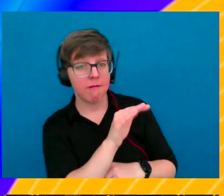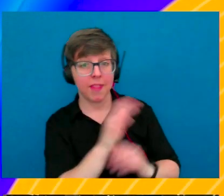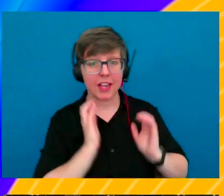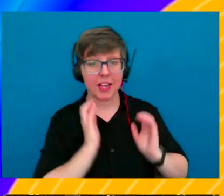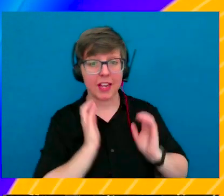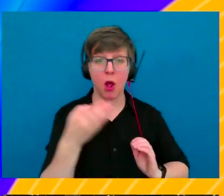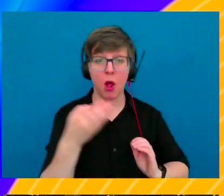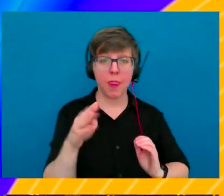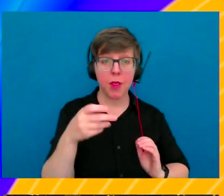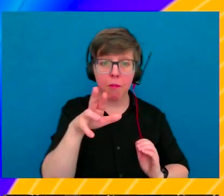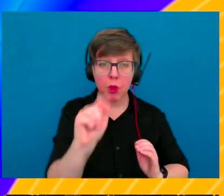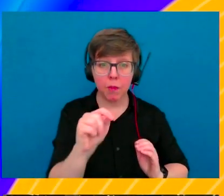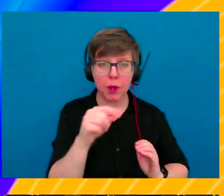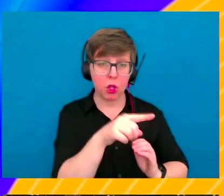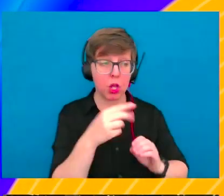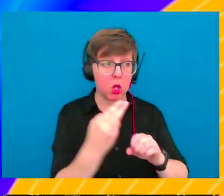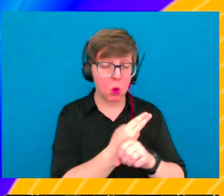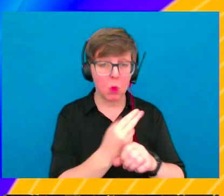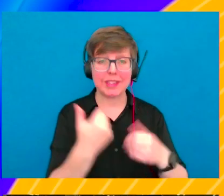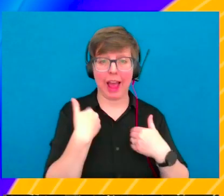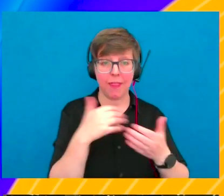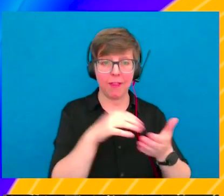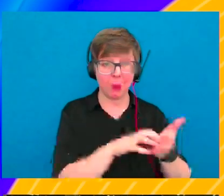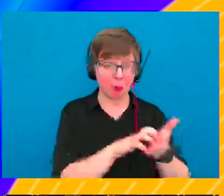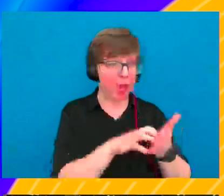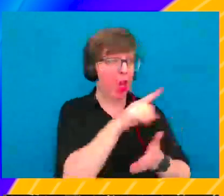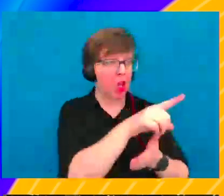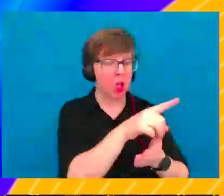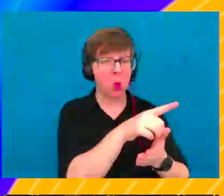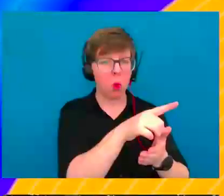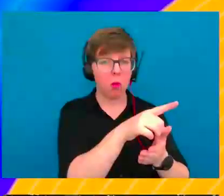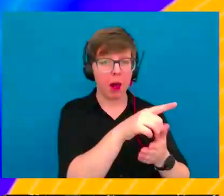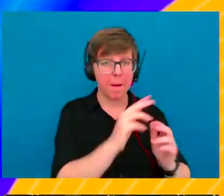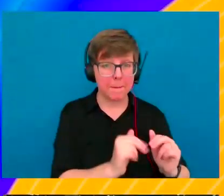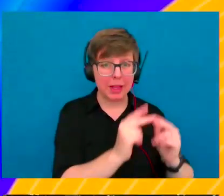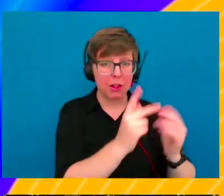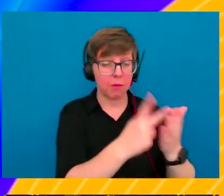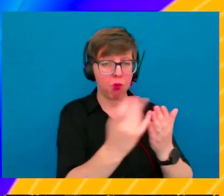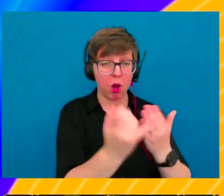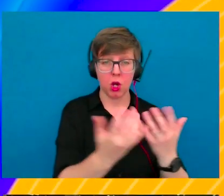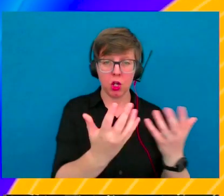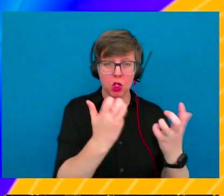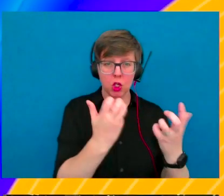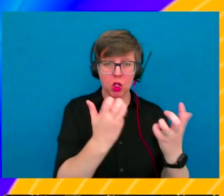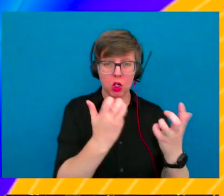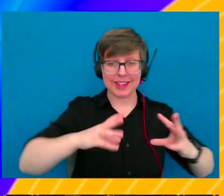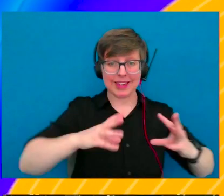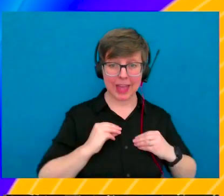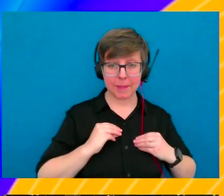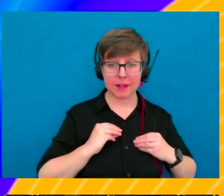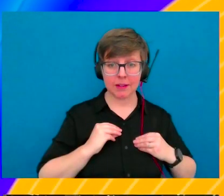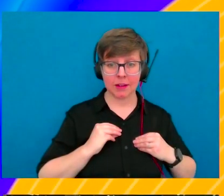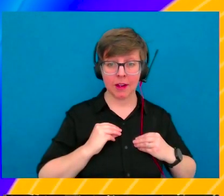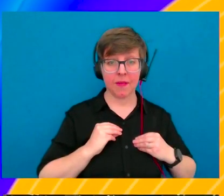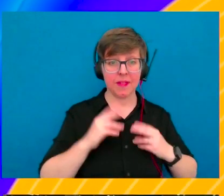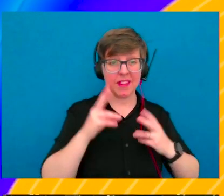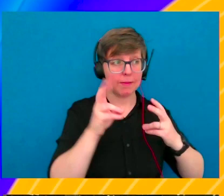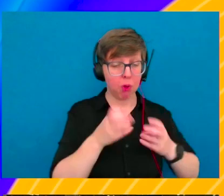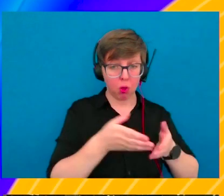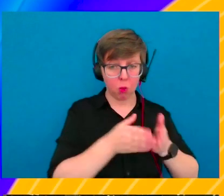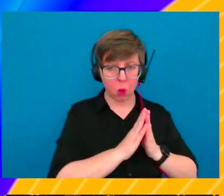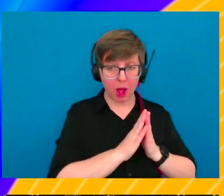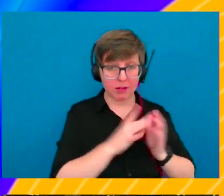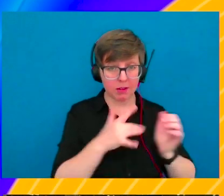this vulnerability in it. You built a project from this. Do you want to accept this pull request to update it? And that's great. So that's the direction we're going to go in with this. I love it.